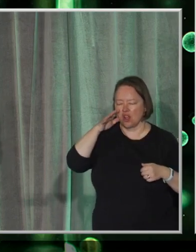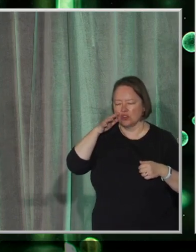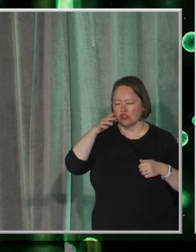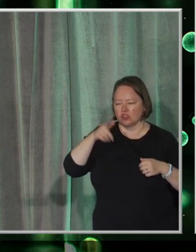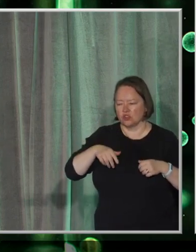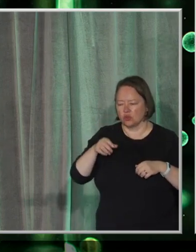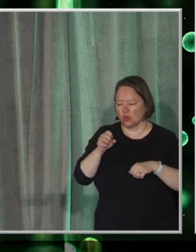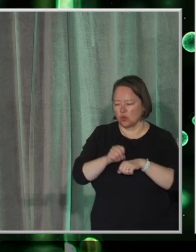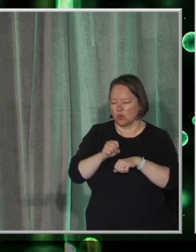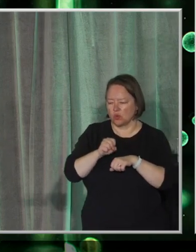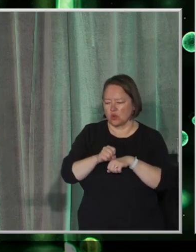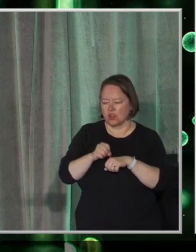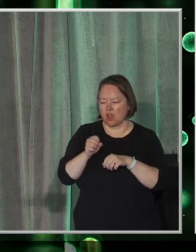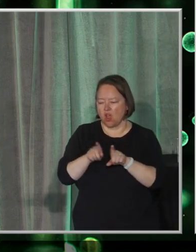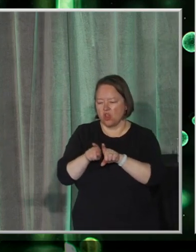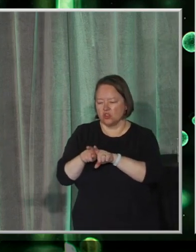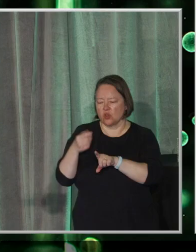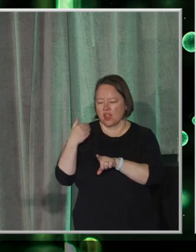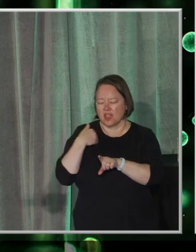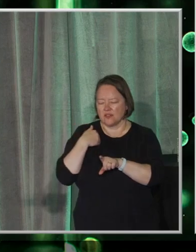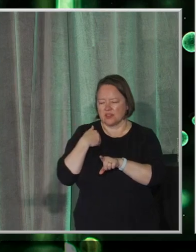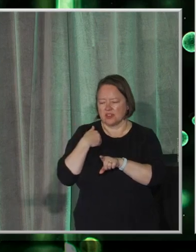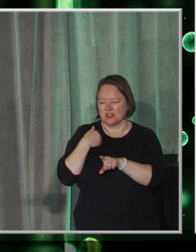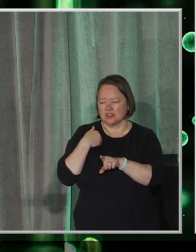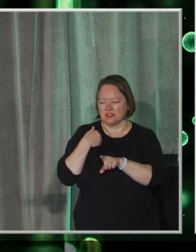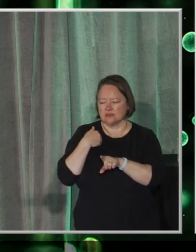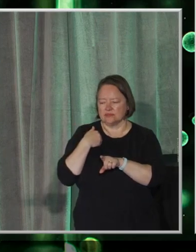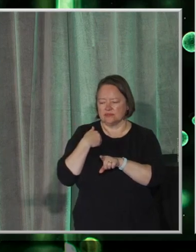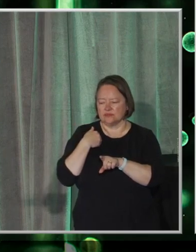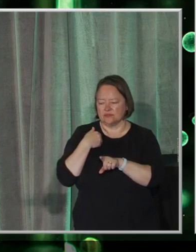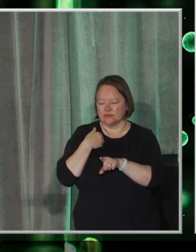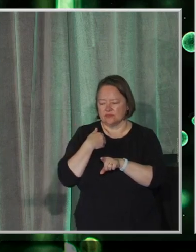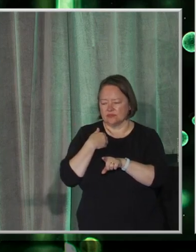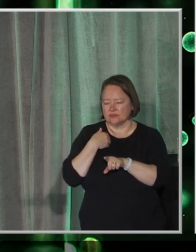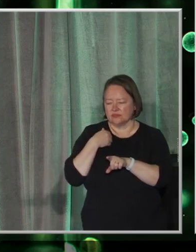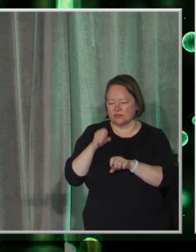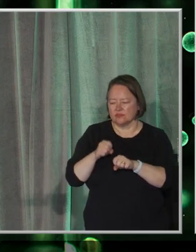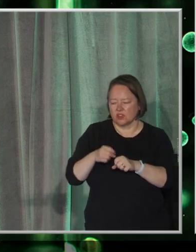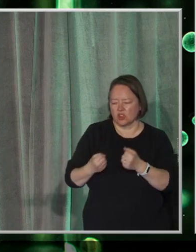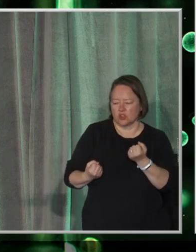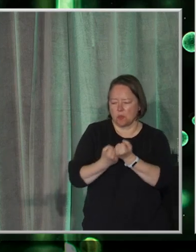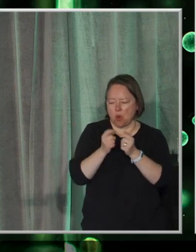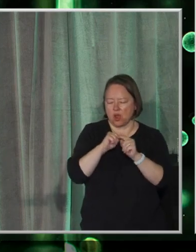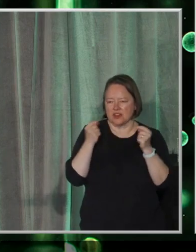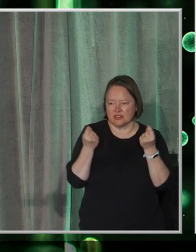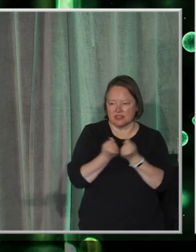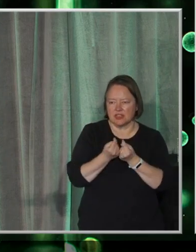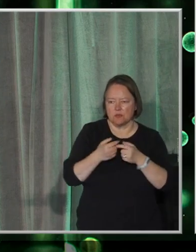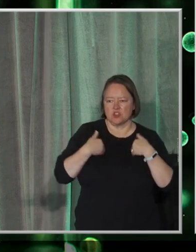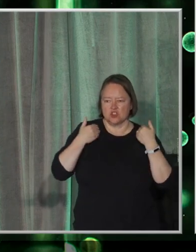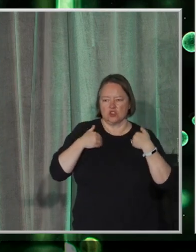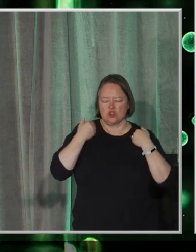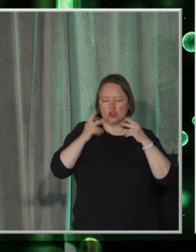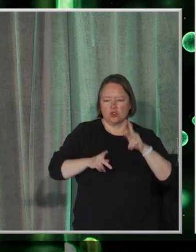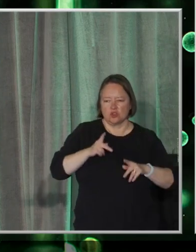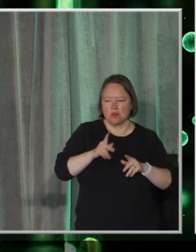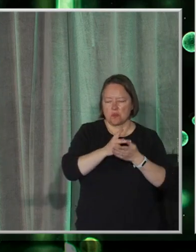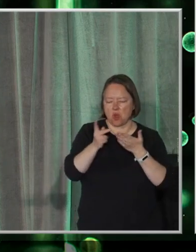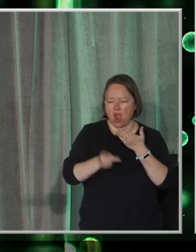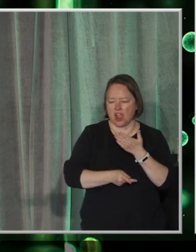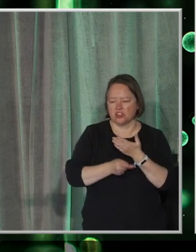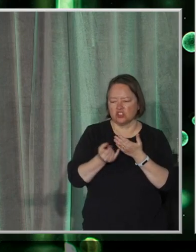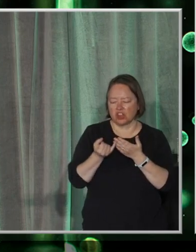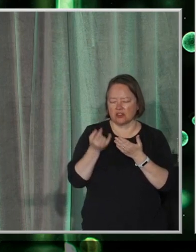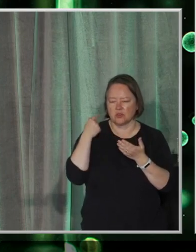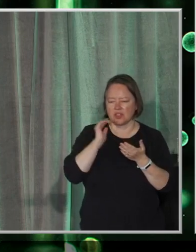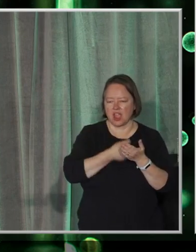which we call RAB, is also having the incubation hub in which they are supporting the youth projects like this. So we are in the